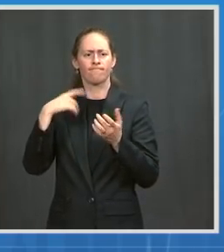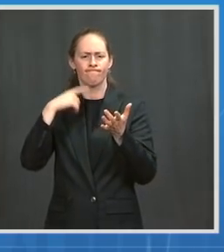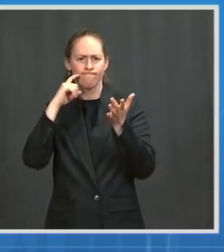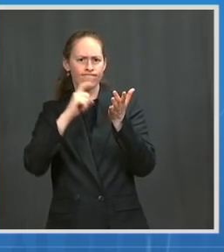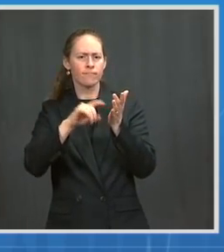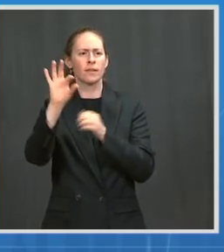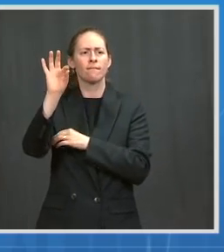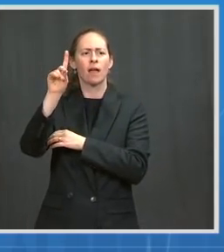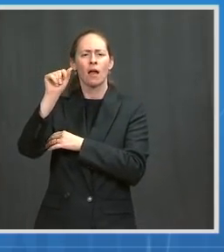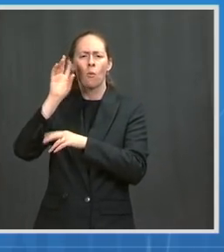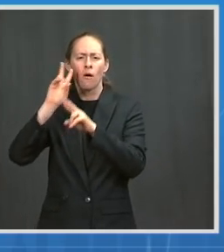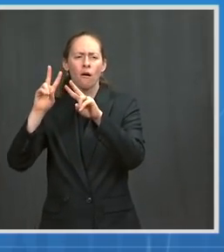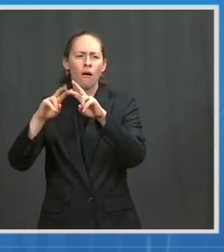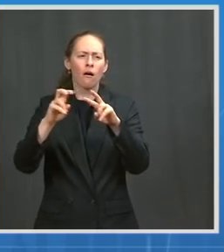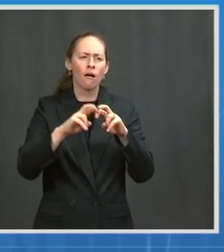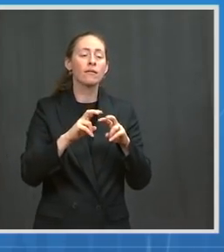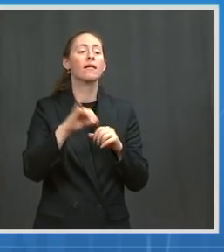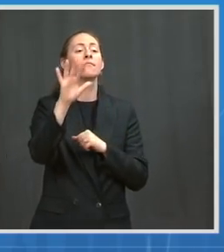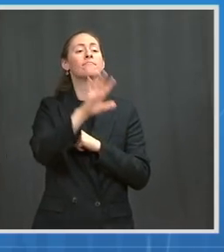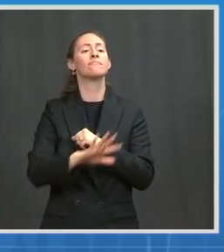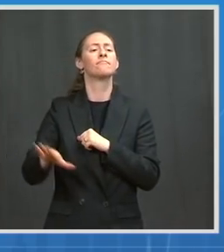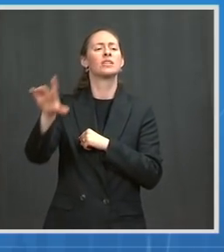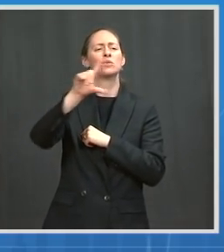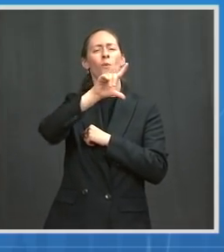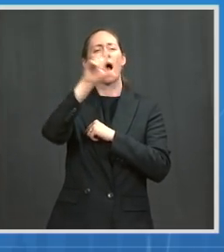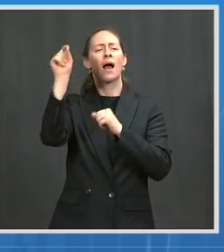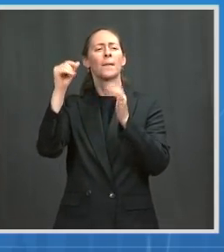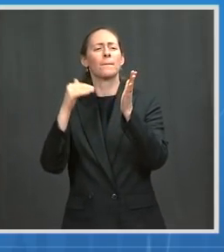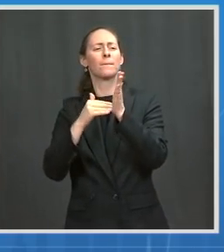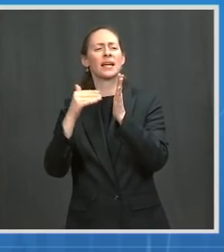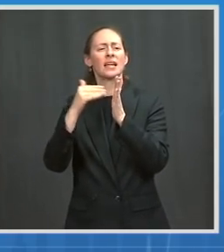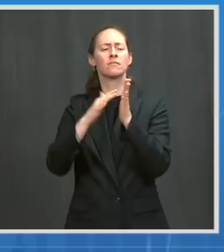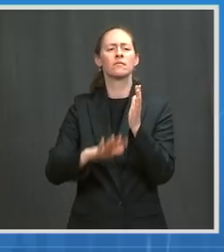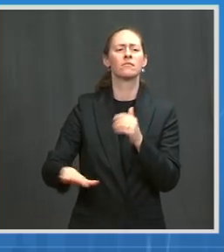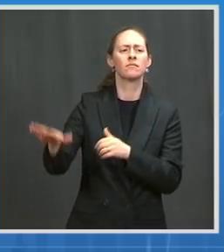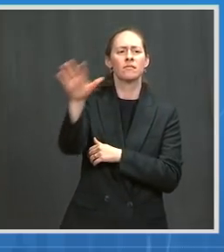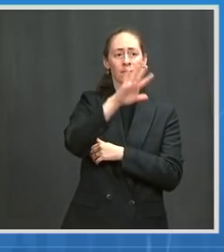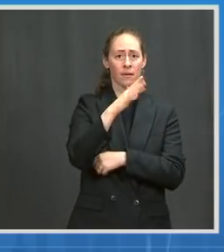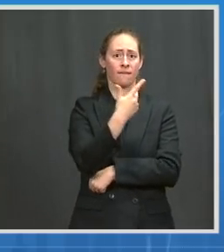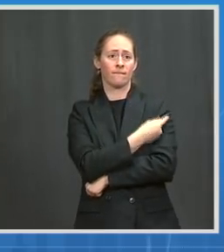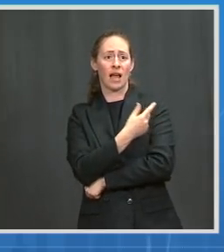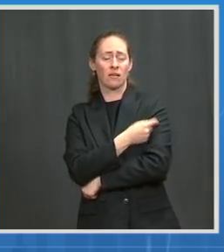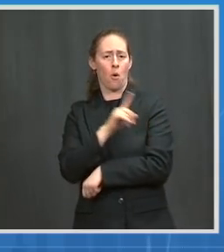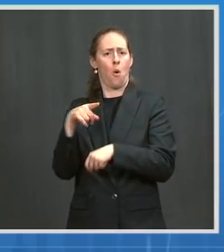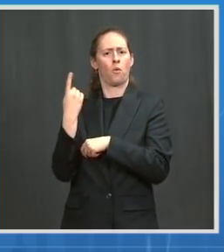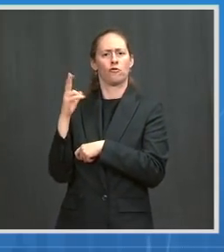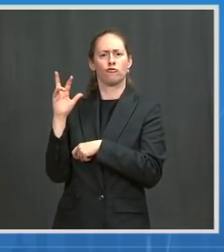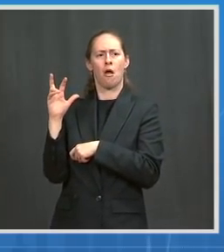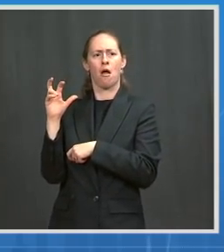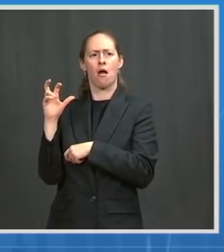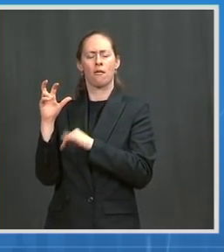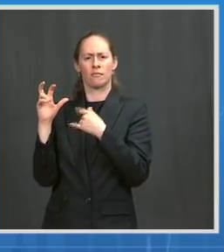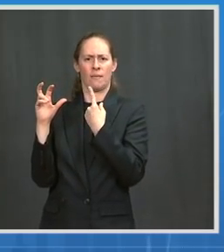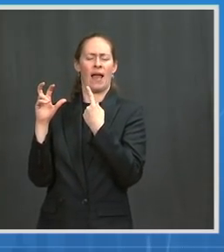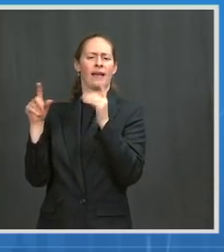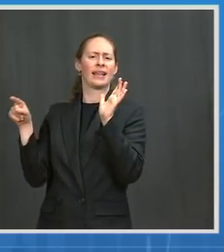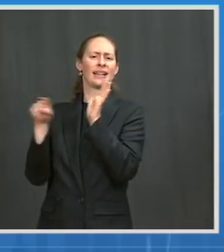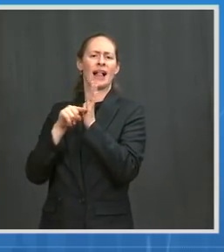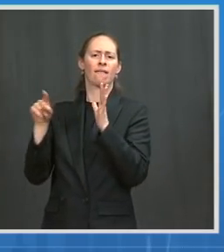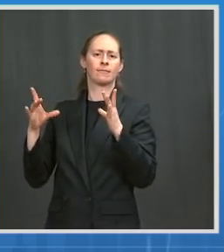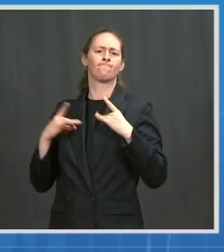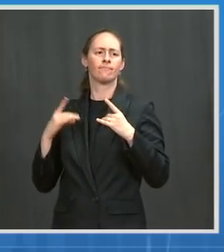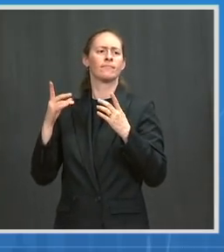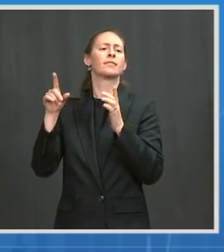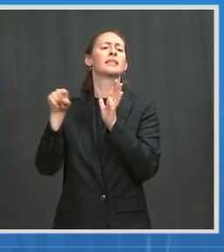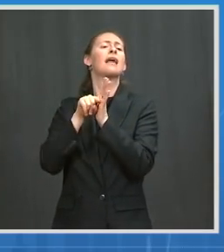young adults vaccinated in the United States. Over the last several months, we have been asking clinicians to be on the lookout for